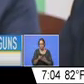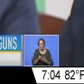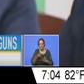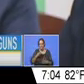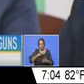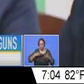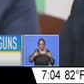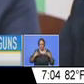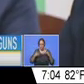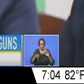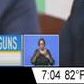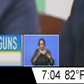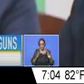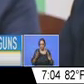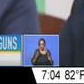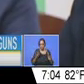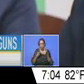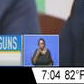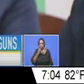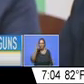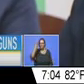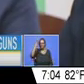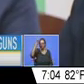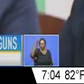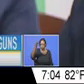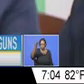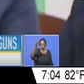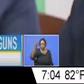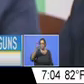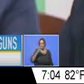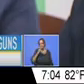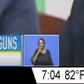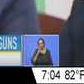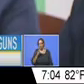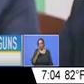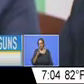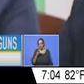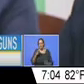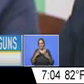young people, whom are the future, are at great risk